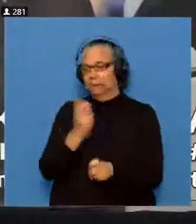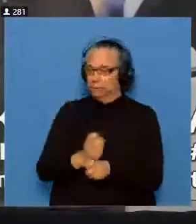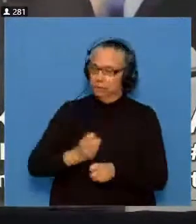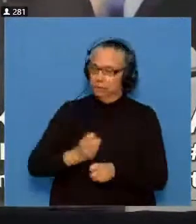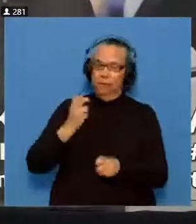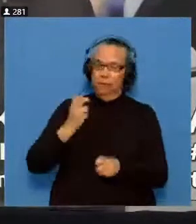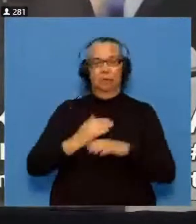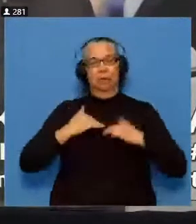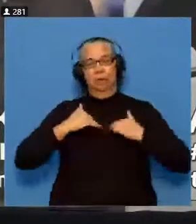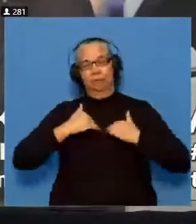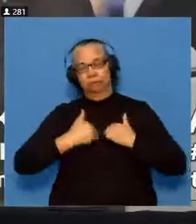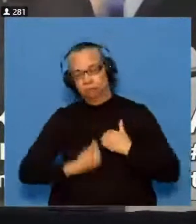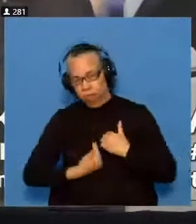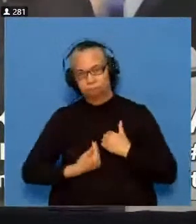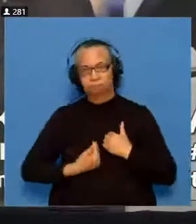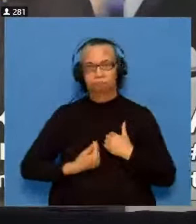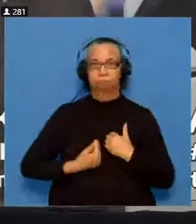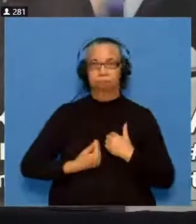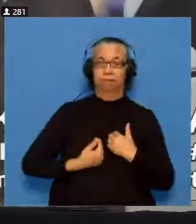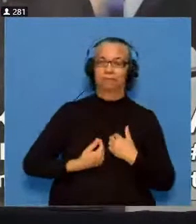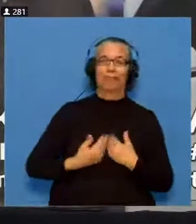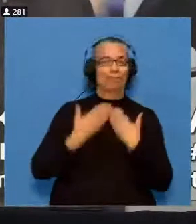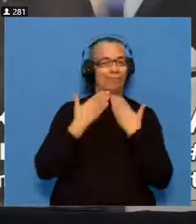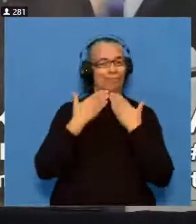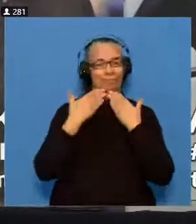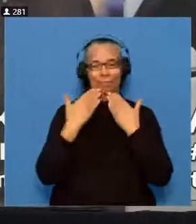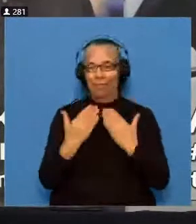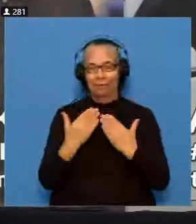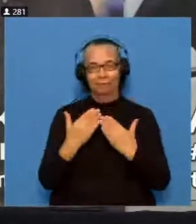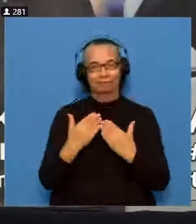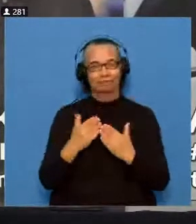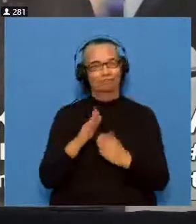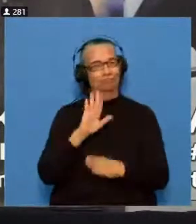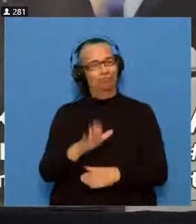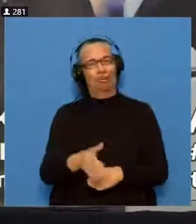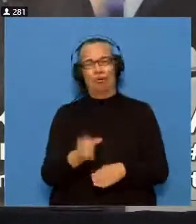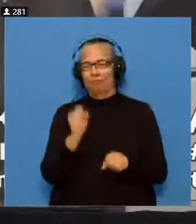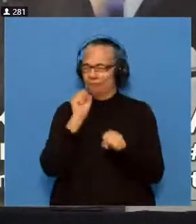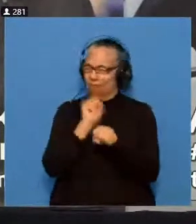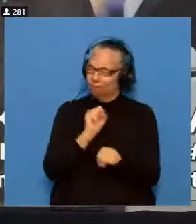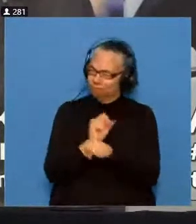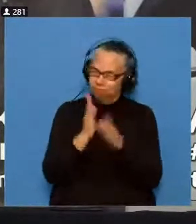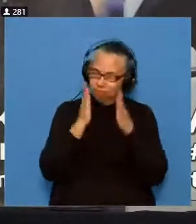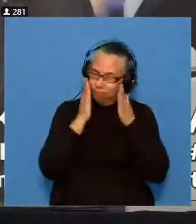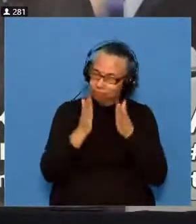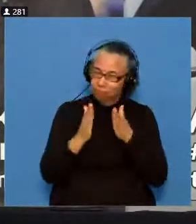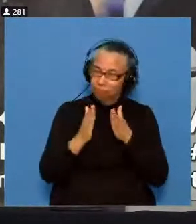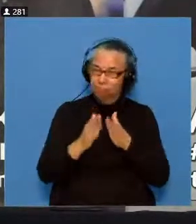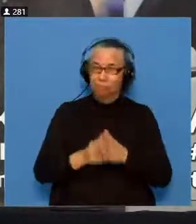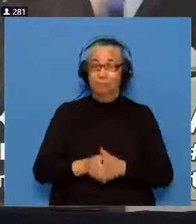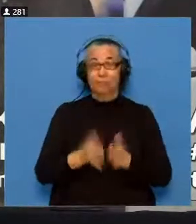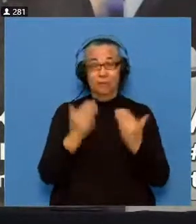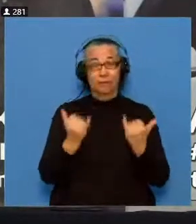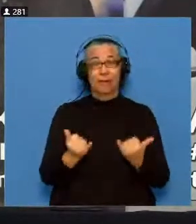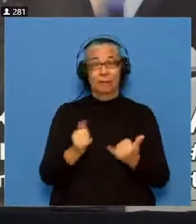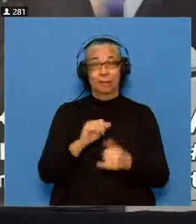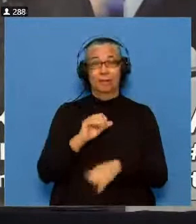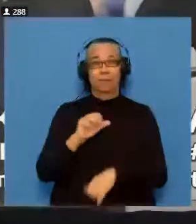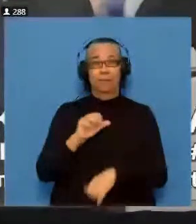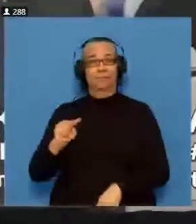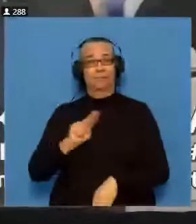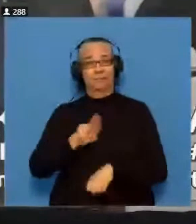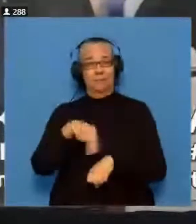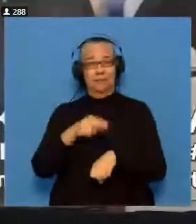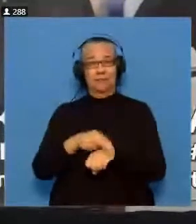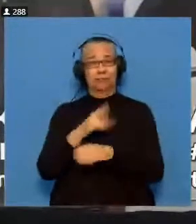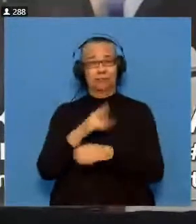personally. So I thank them for their dedication. Now, the Minister of National Security will provide an update from her